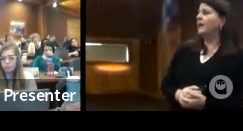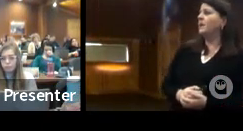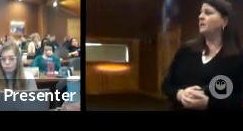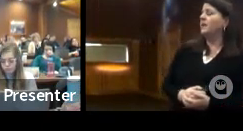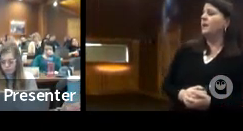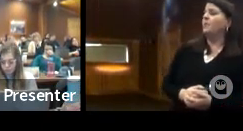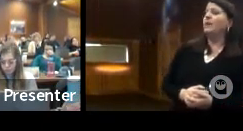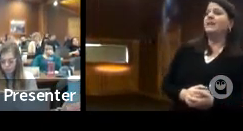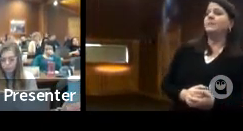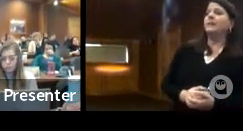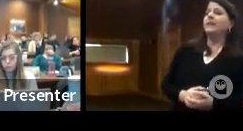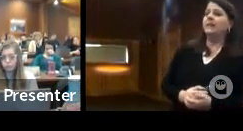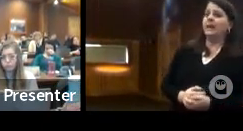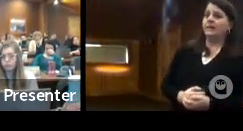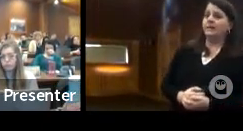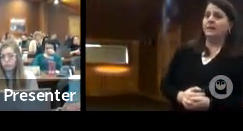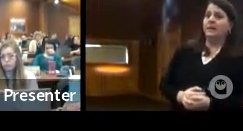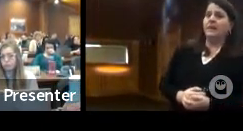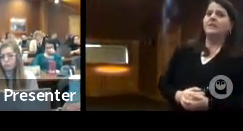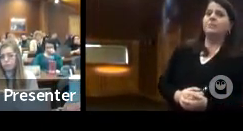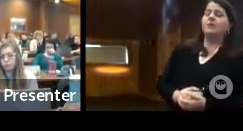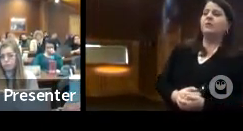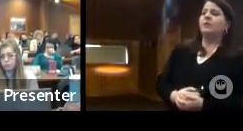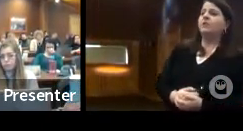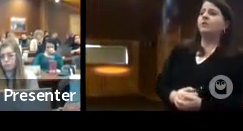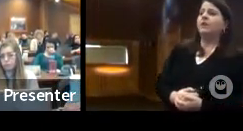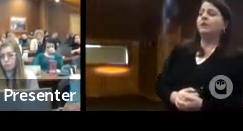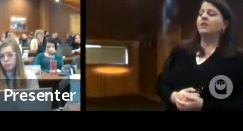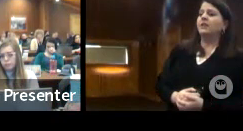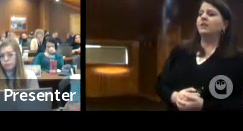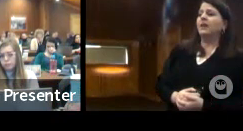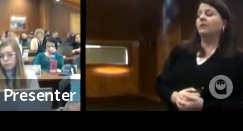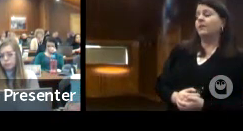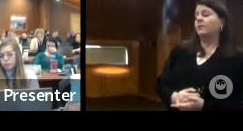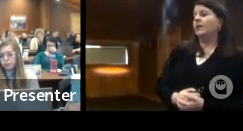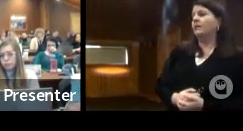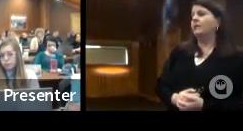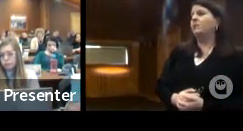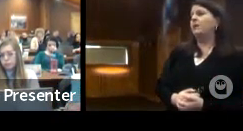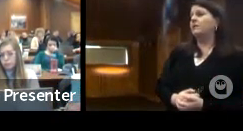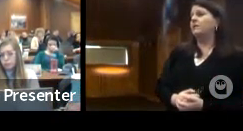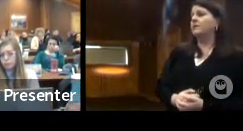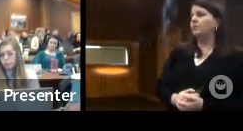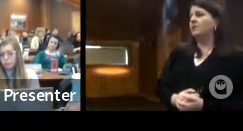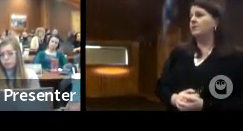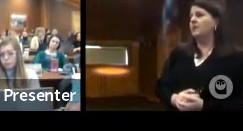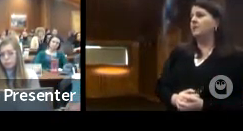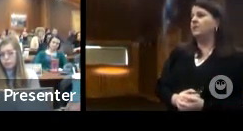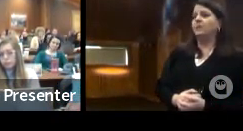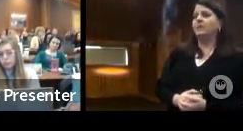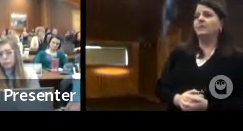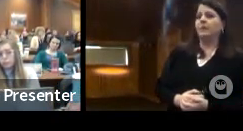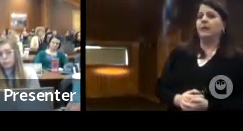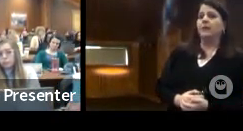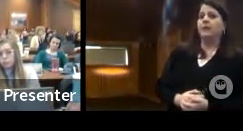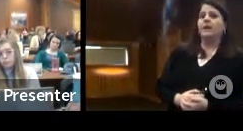and the dynamics. But we can explain that, as opposed to a jury or a judge thinking, well, if they really cared, they'd be here. So if it's no big deal to them,